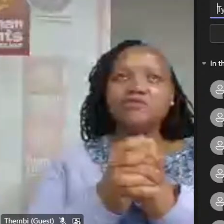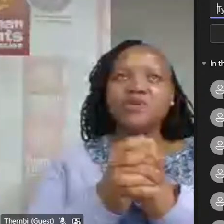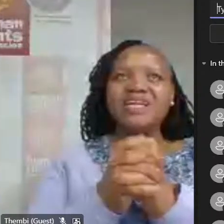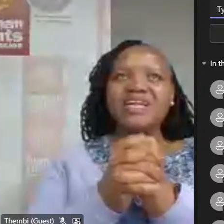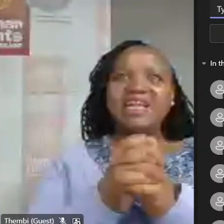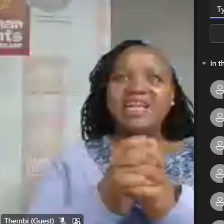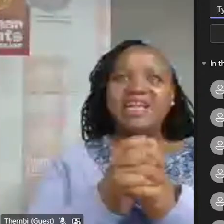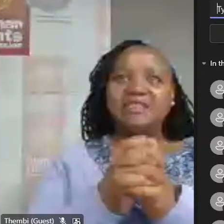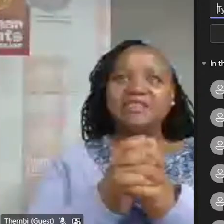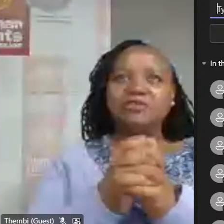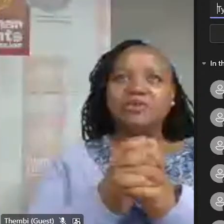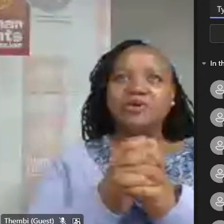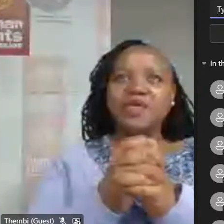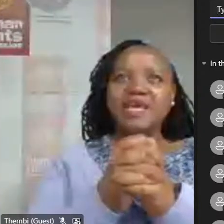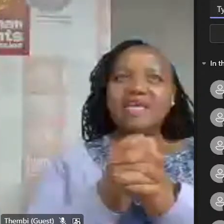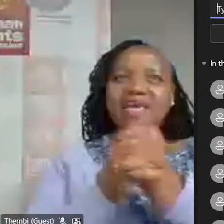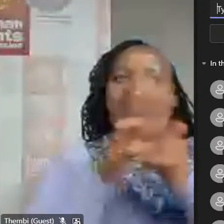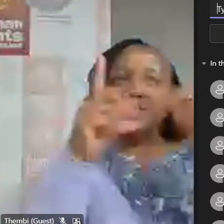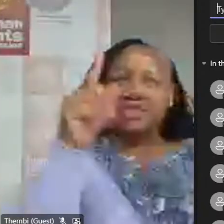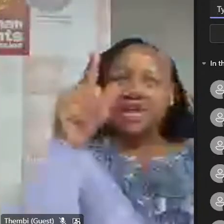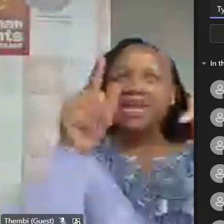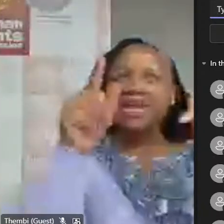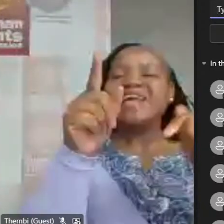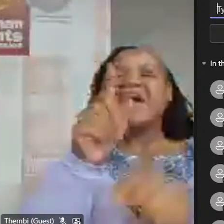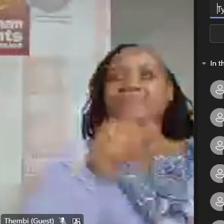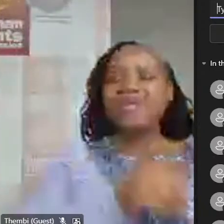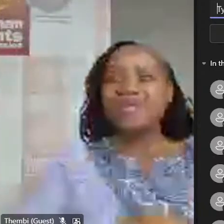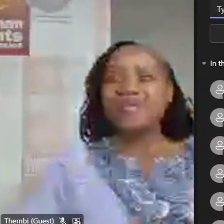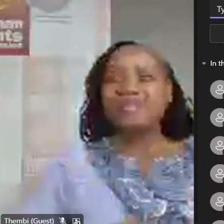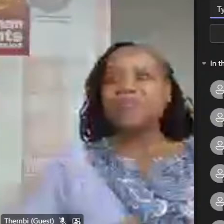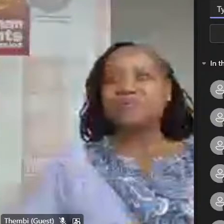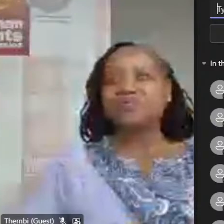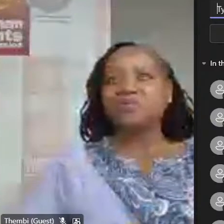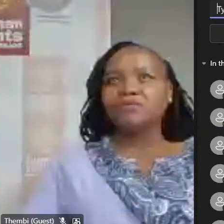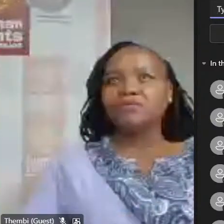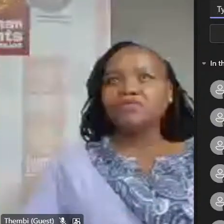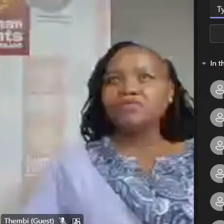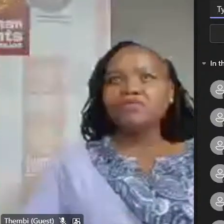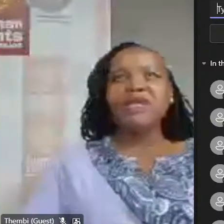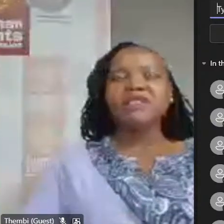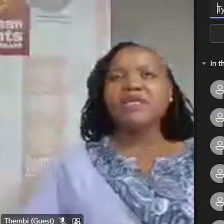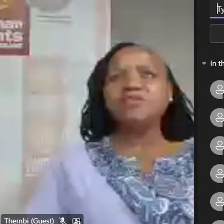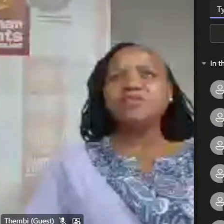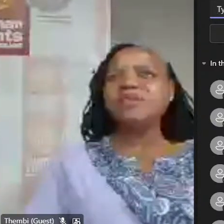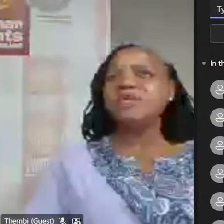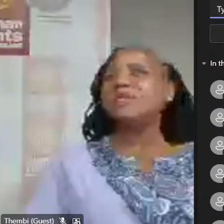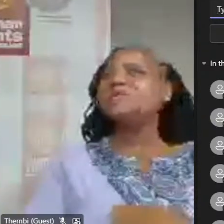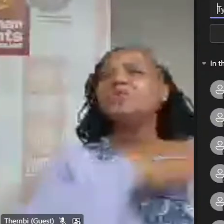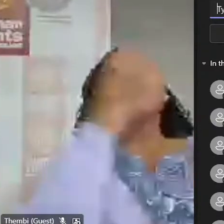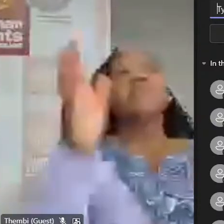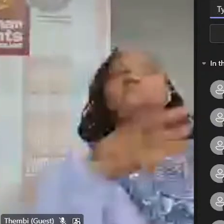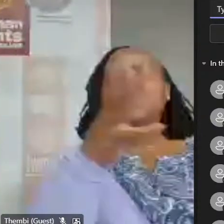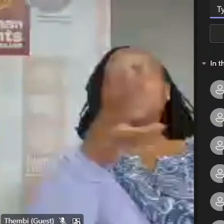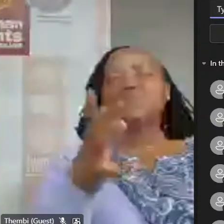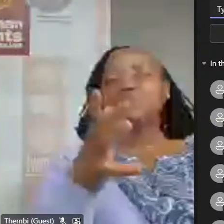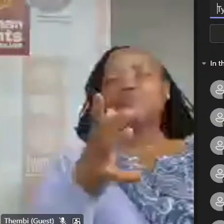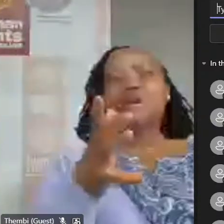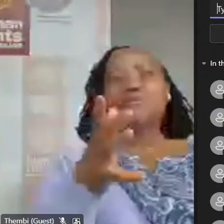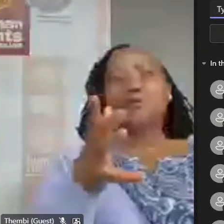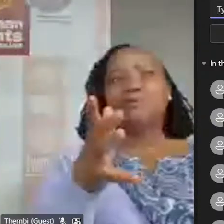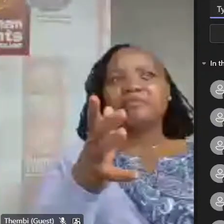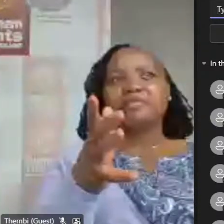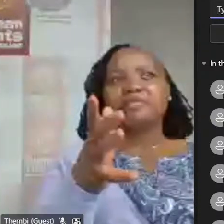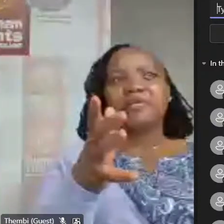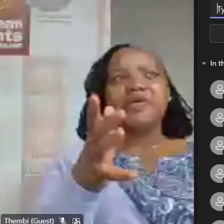issue of cleanliness into child learner appearance at school, it takes on so many meanings which